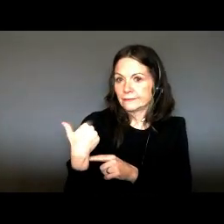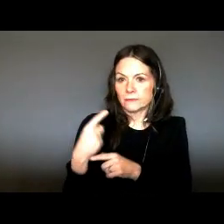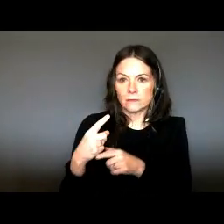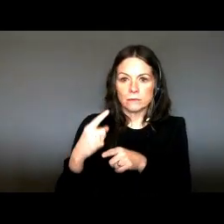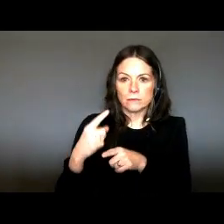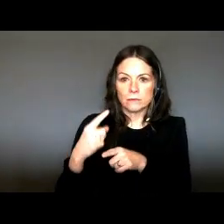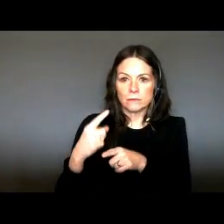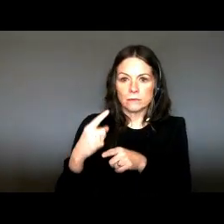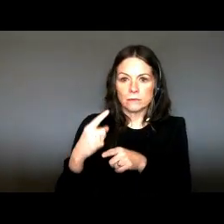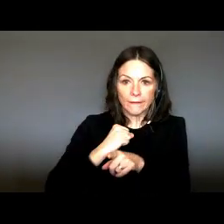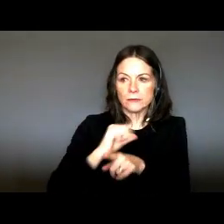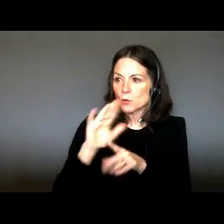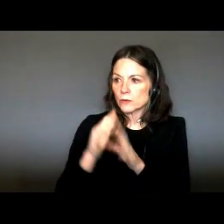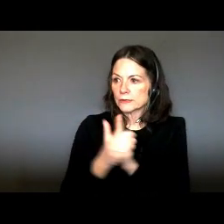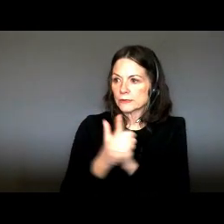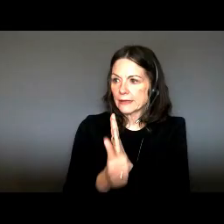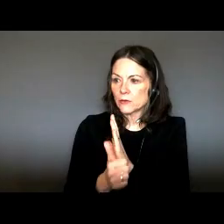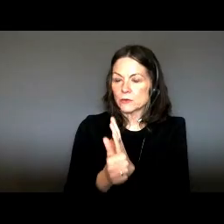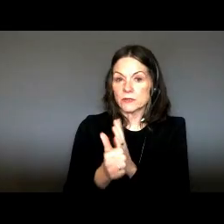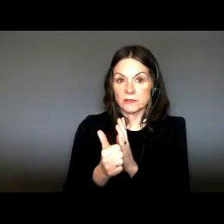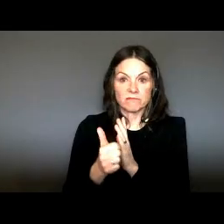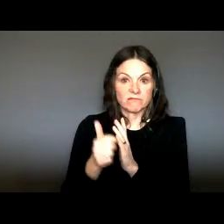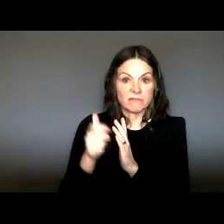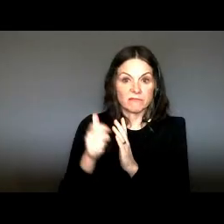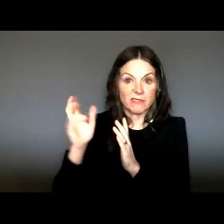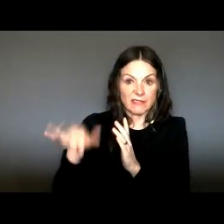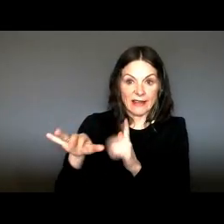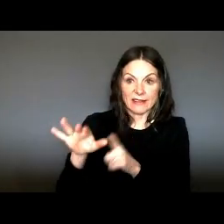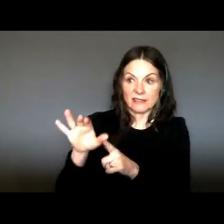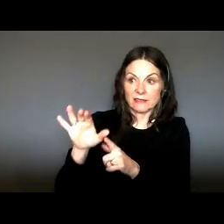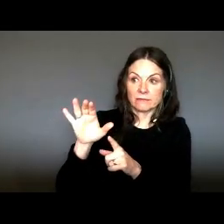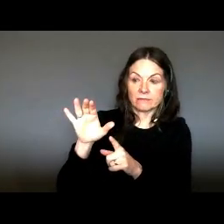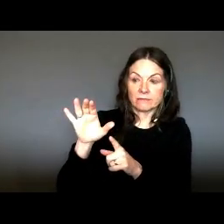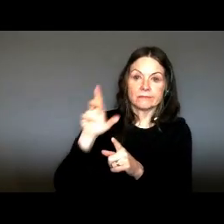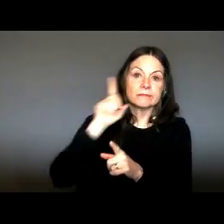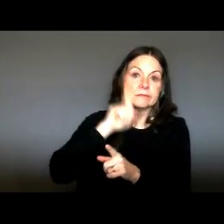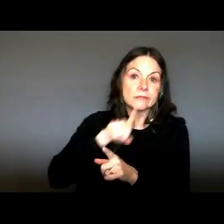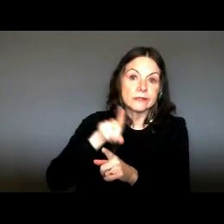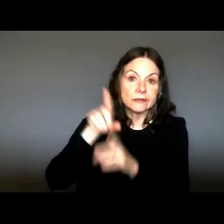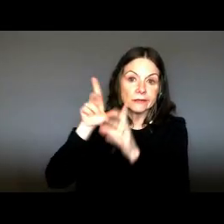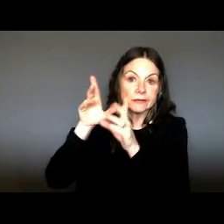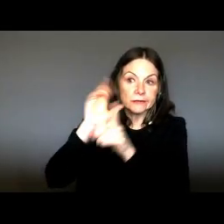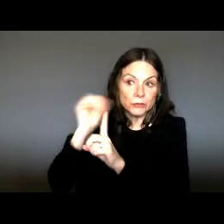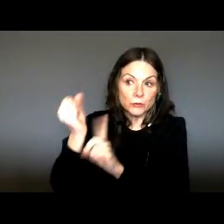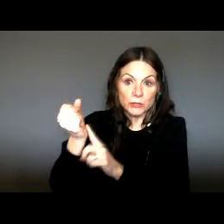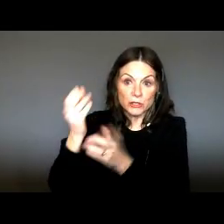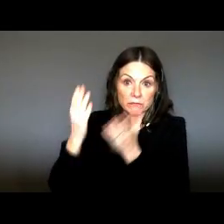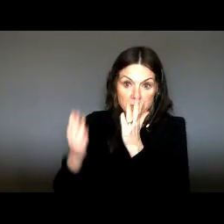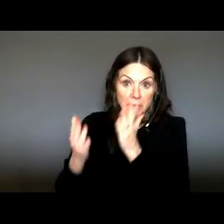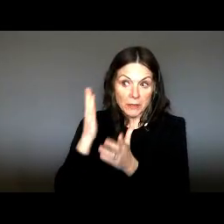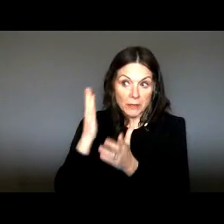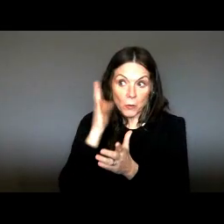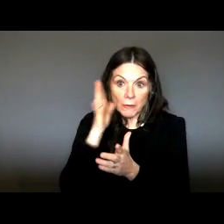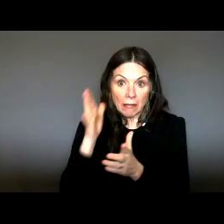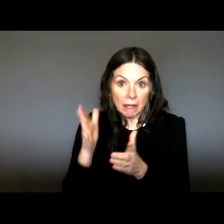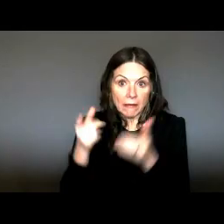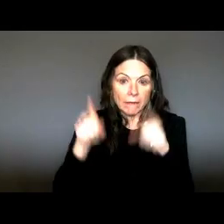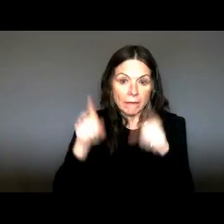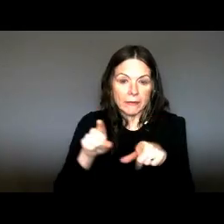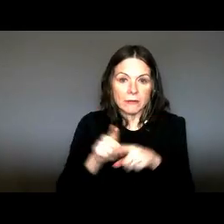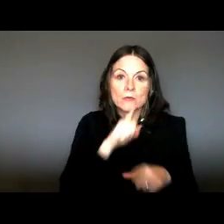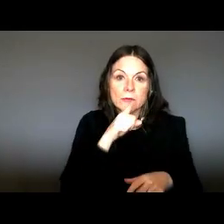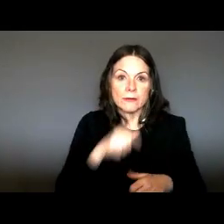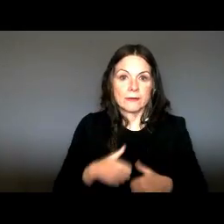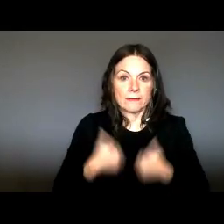that really may occur in your role in real life. Feel free to play around